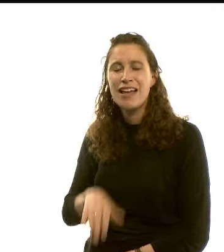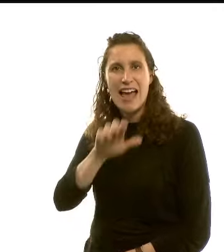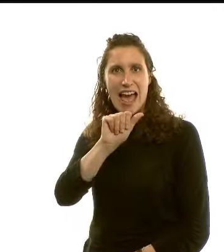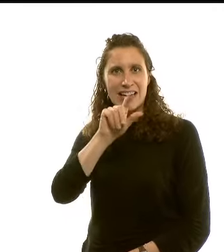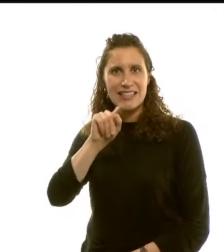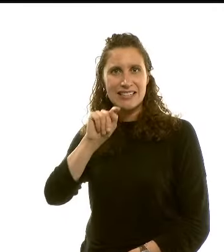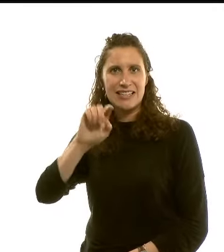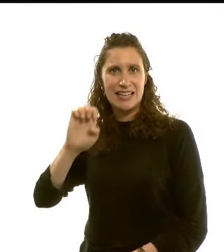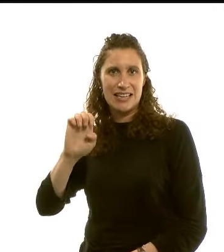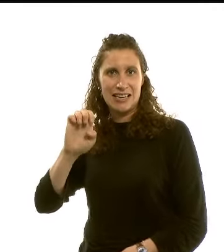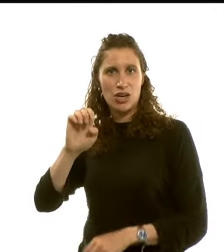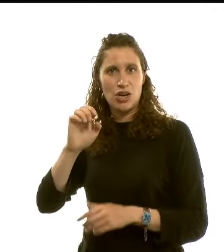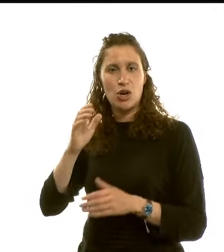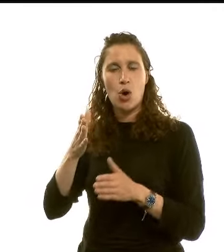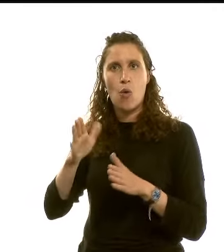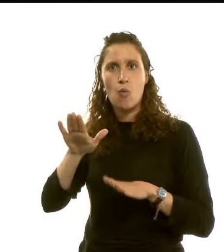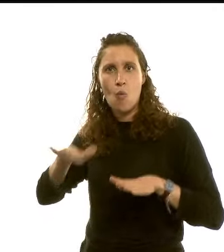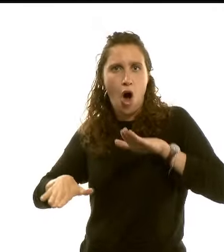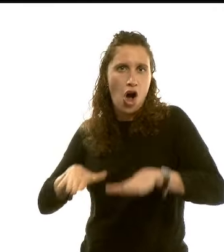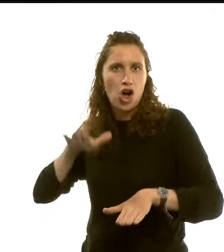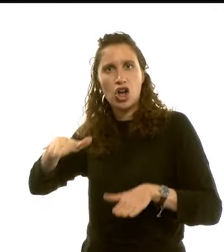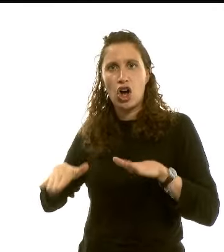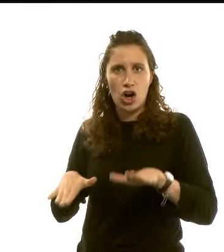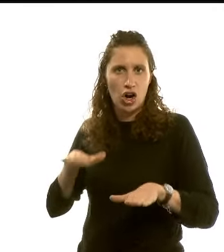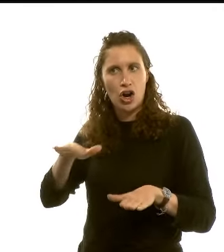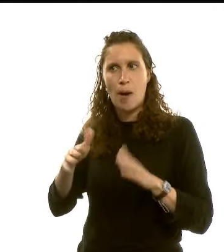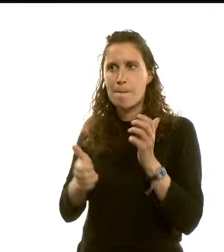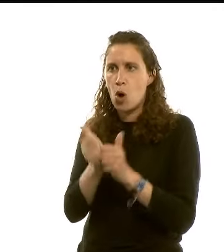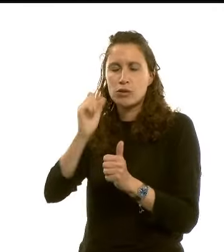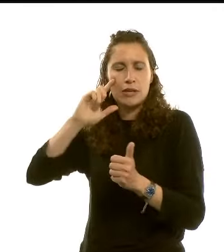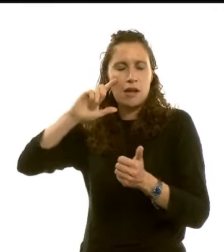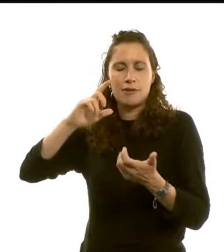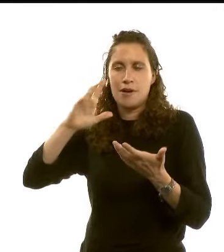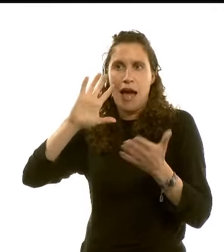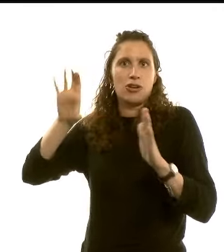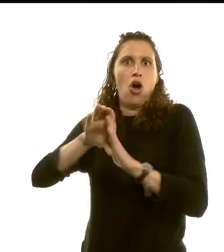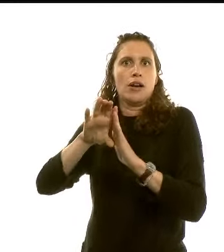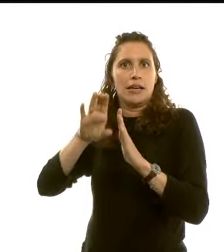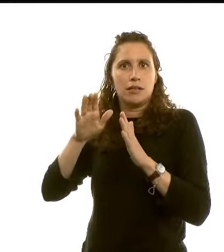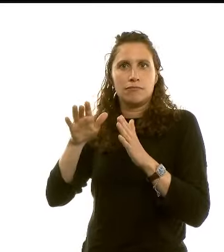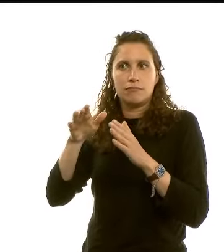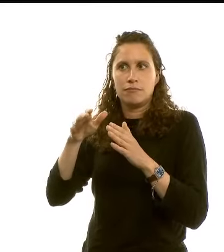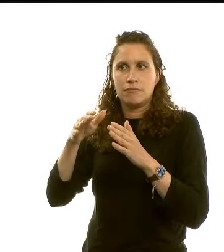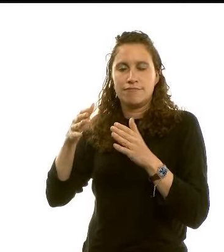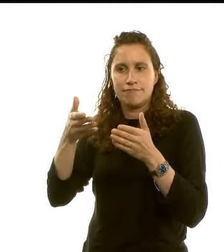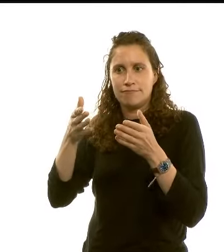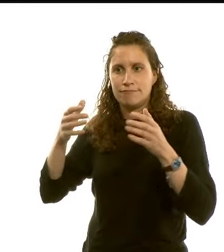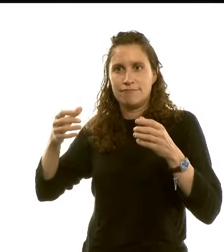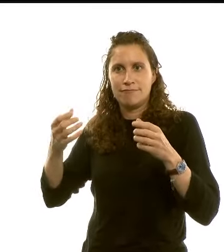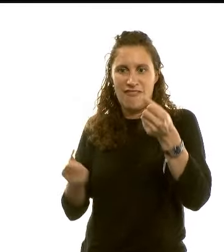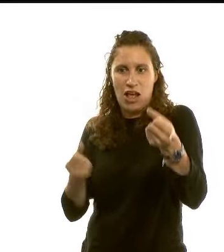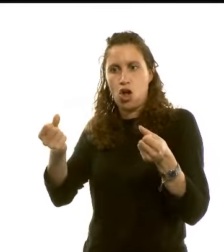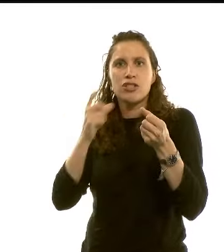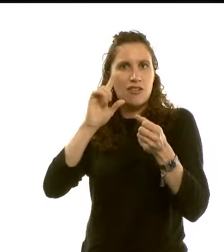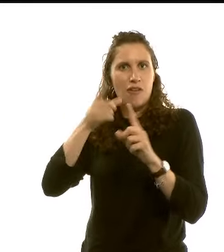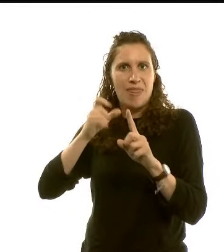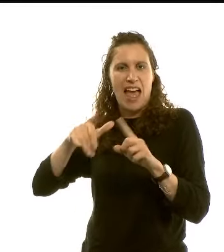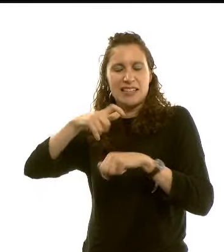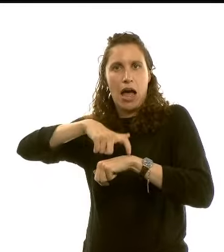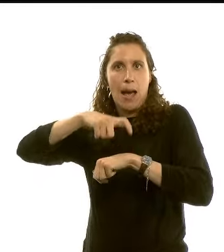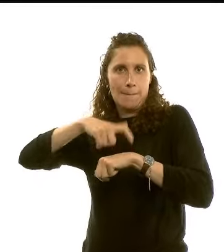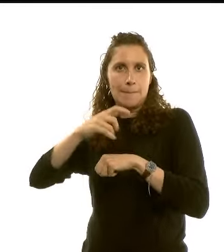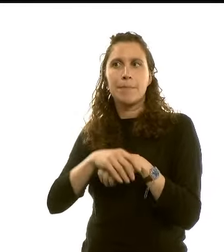ATTE Walker, one of the absolute most iconic ships, or I should say vehicles from the Clone Wars era. It's